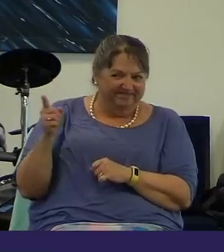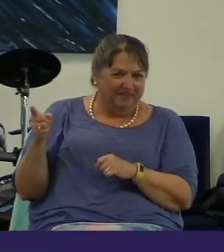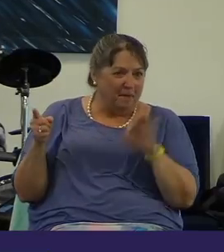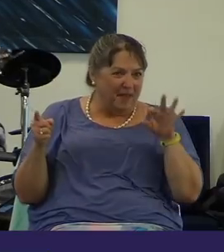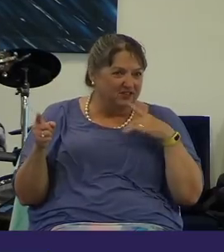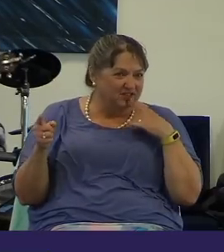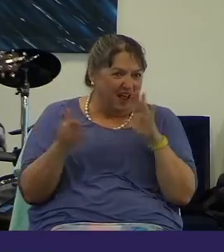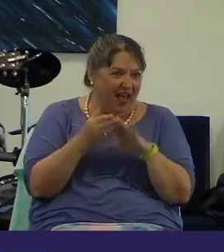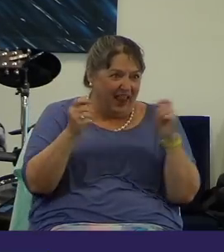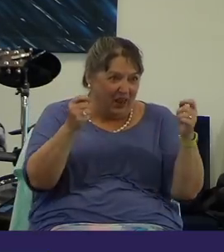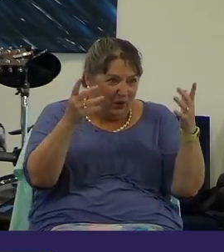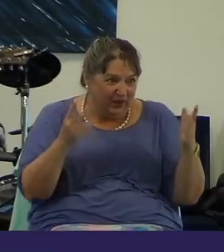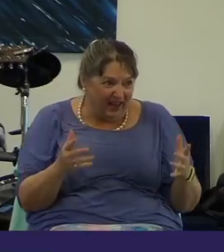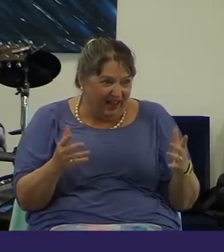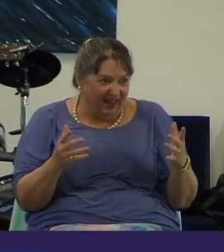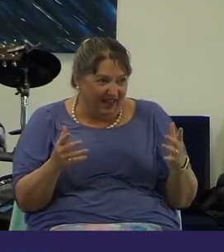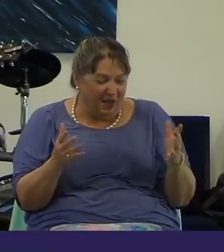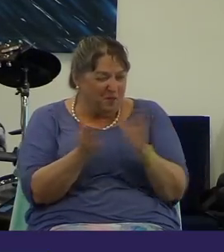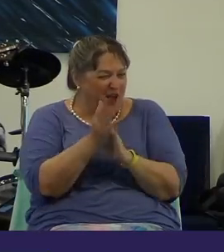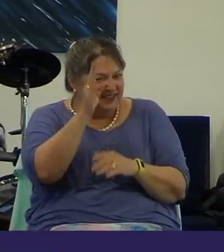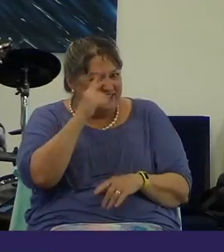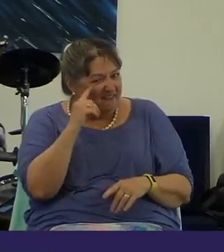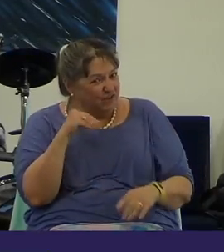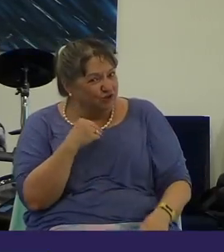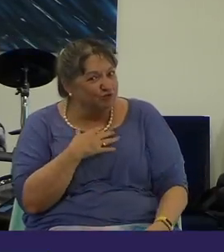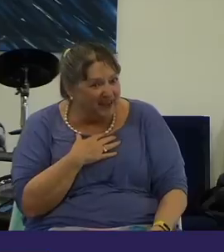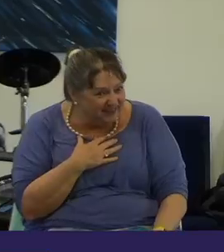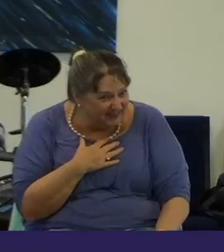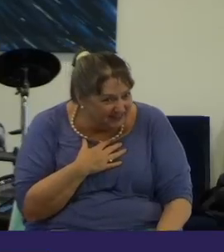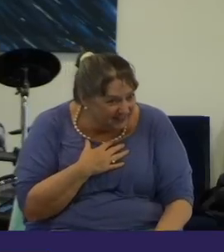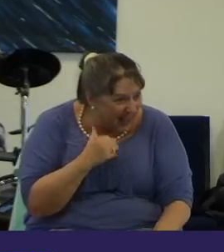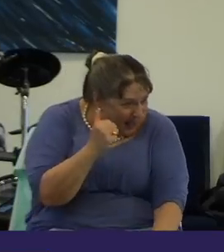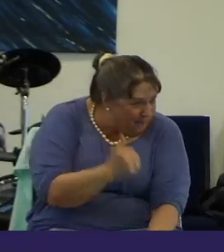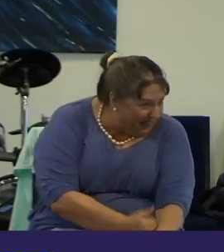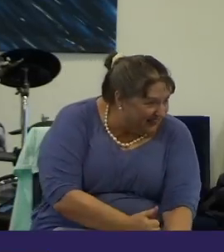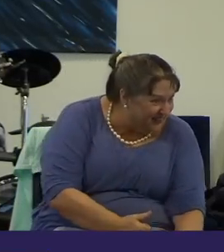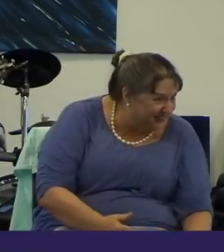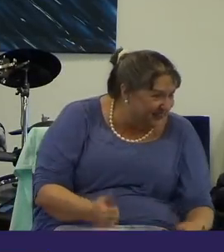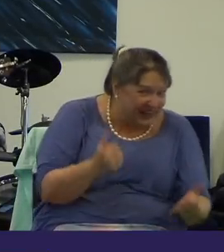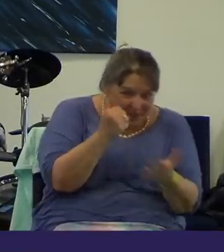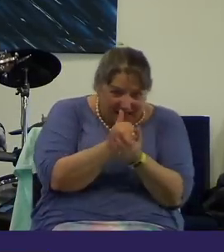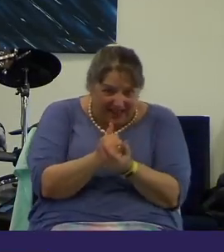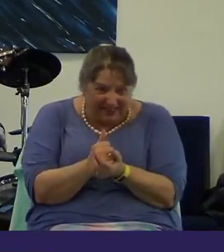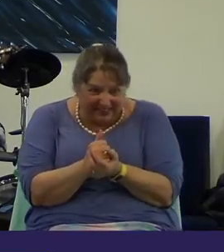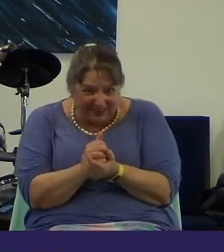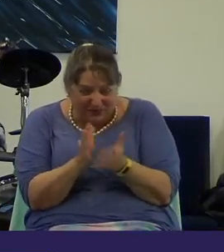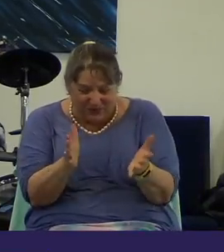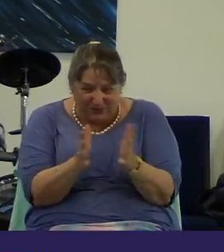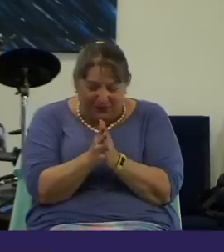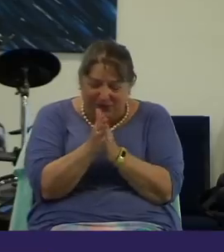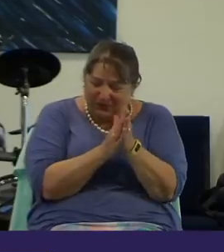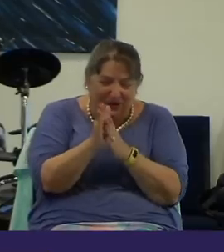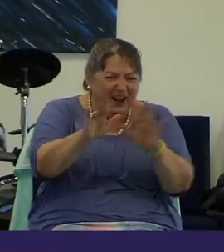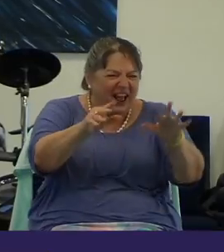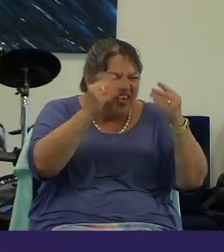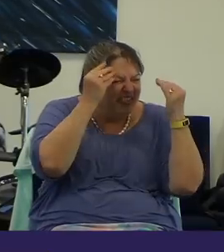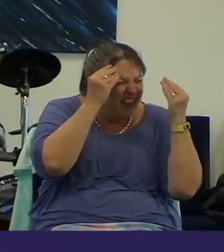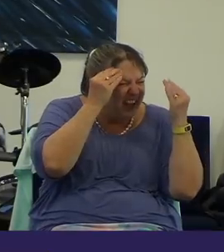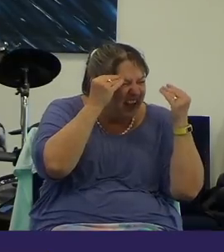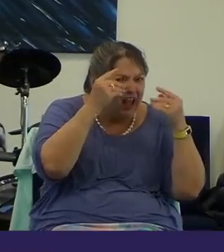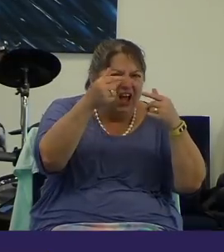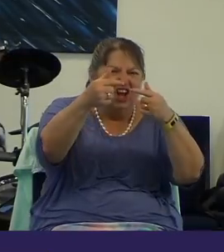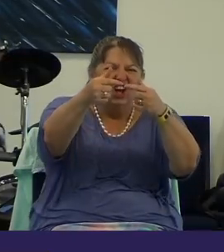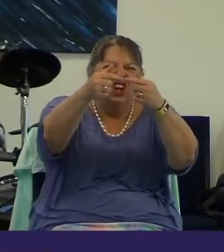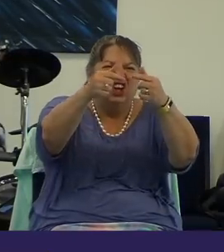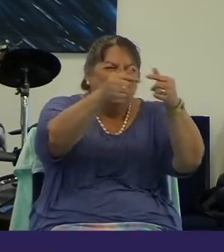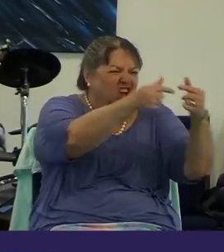Hallelujah. Praise God for His grace. Amen. Amen. I was thinking how from the Garden of Eden, where was there